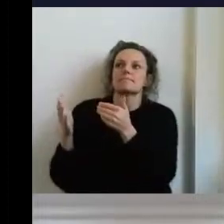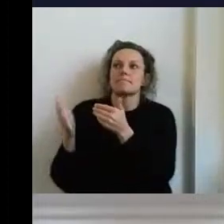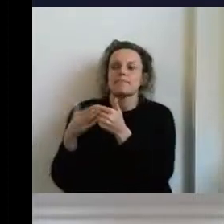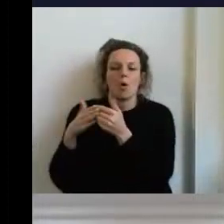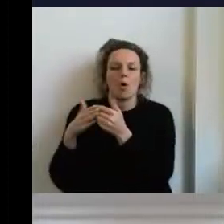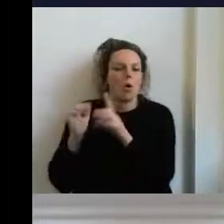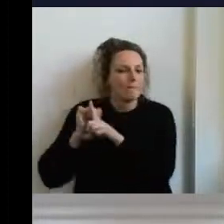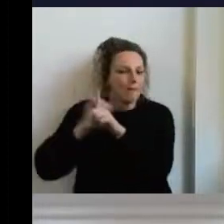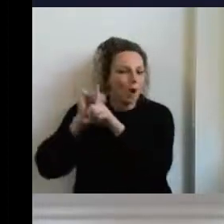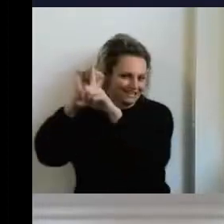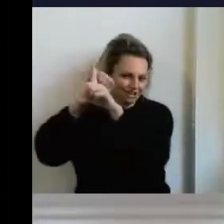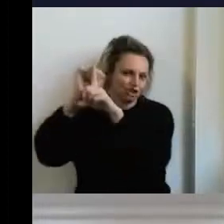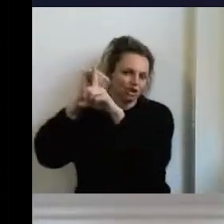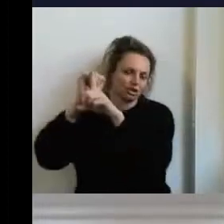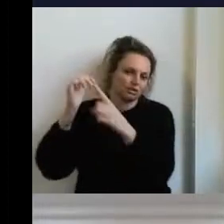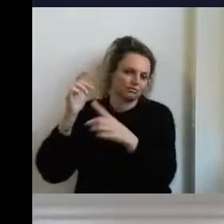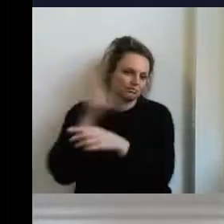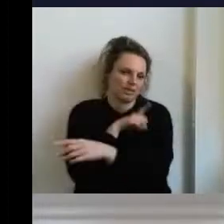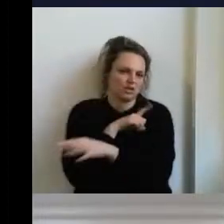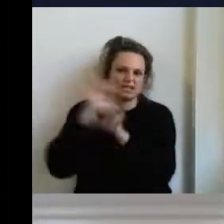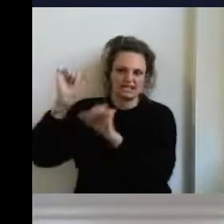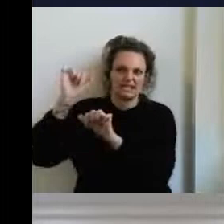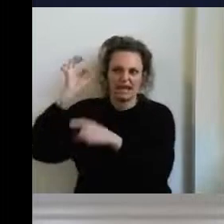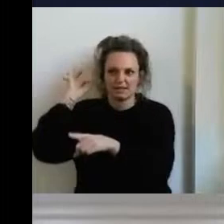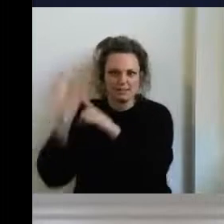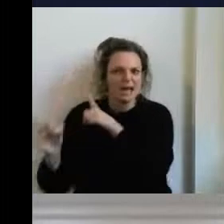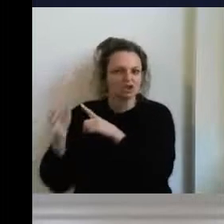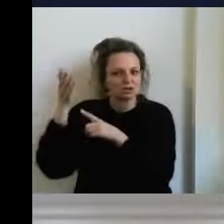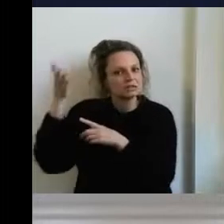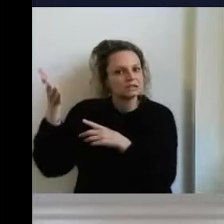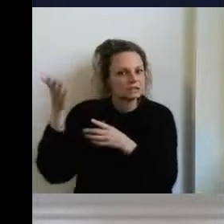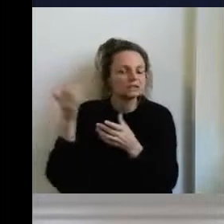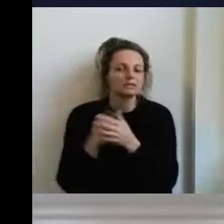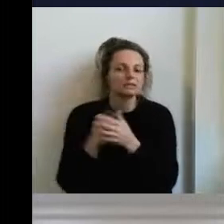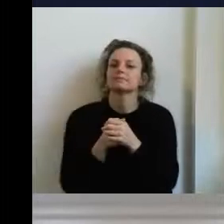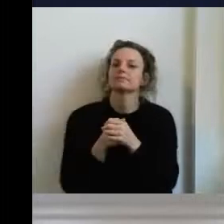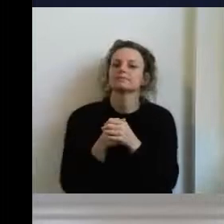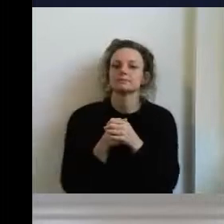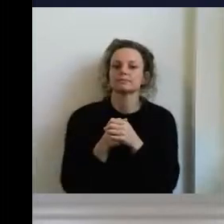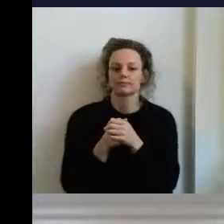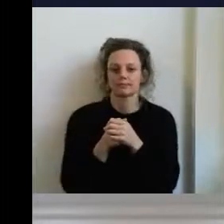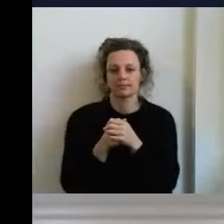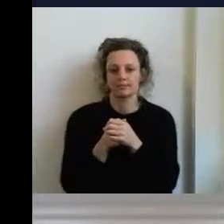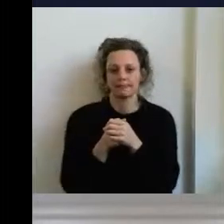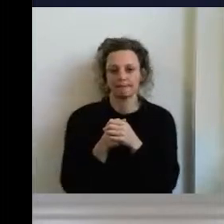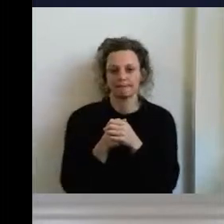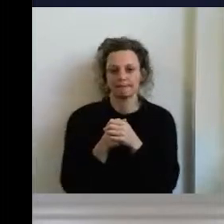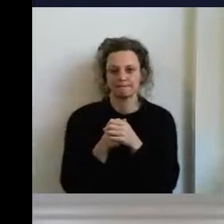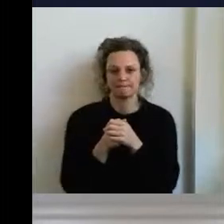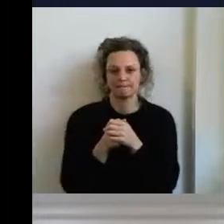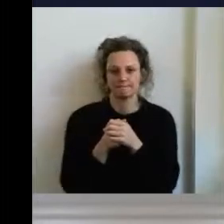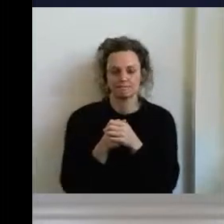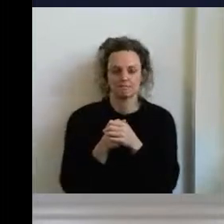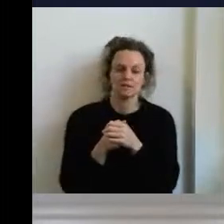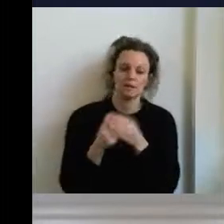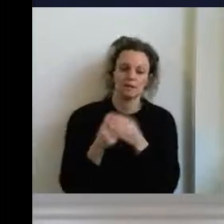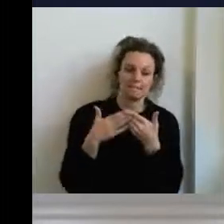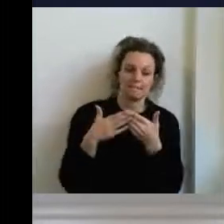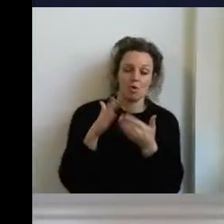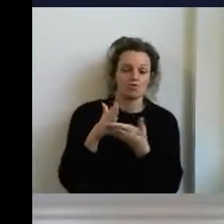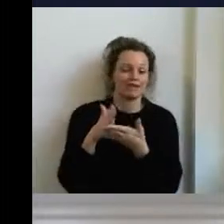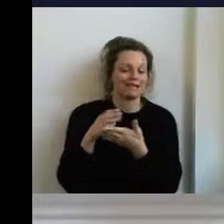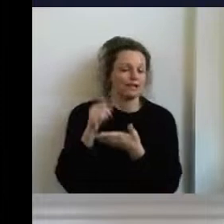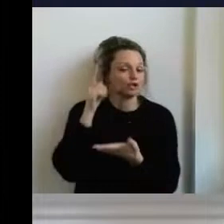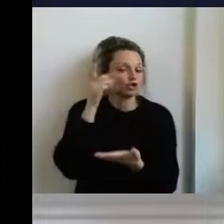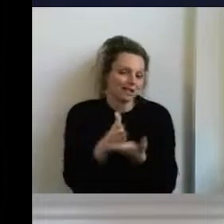polished, because it's outside the Windows interface, and it's more of a trust element that they can hold it